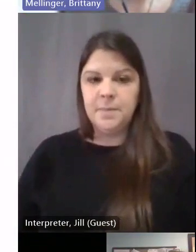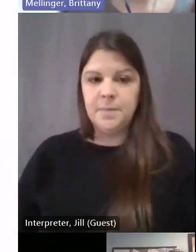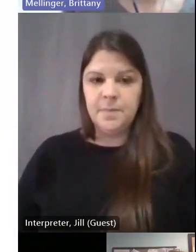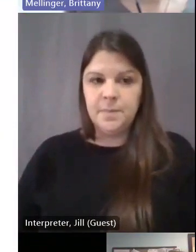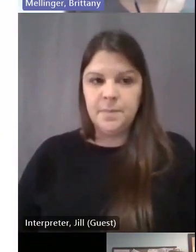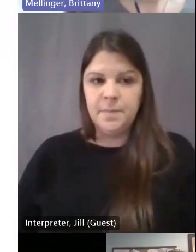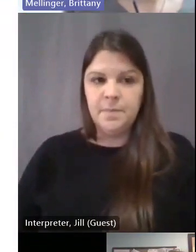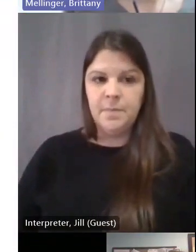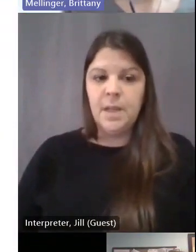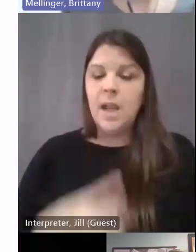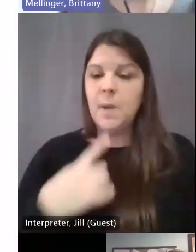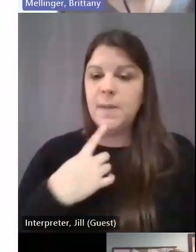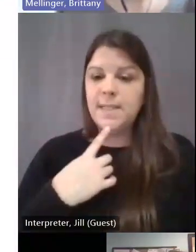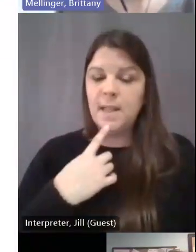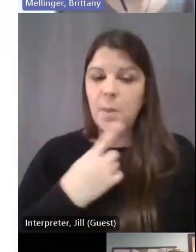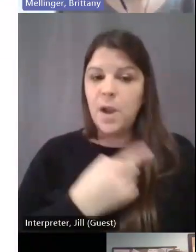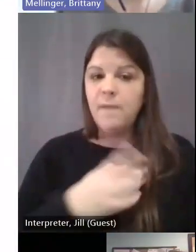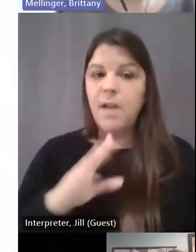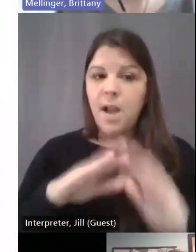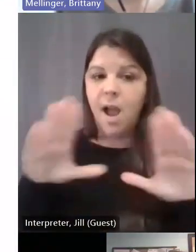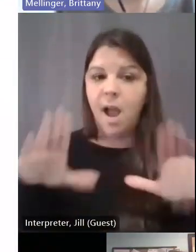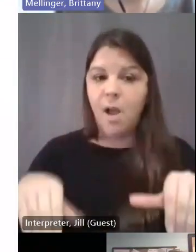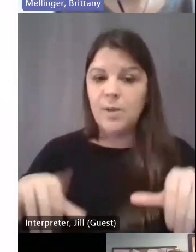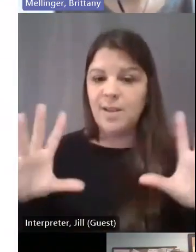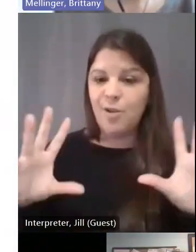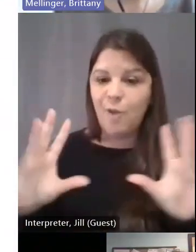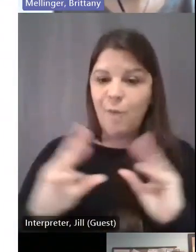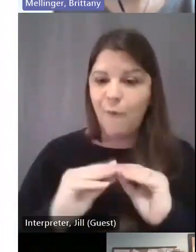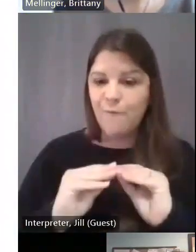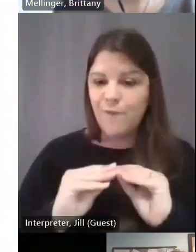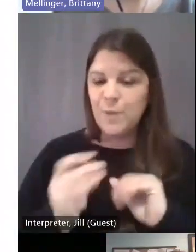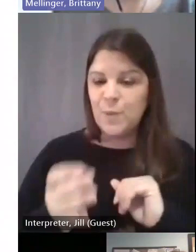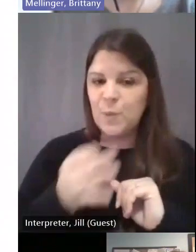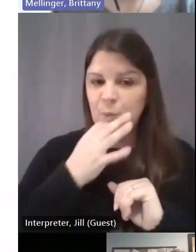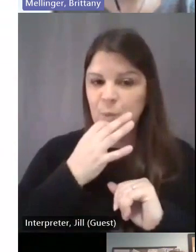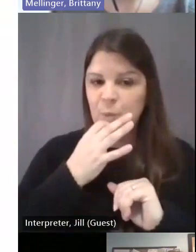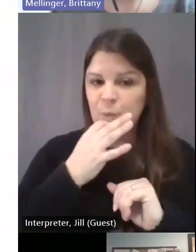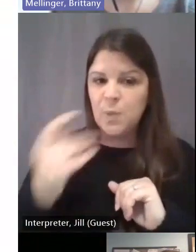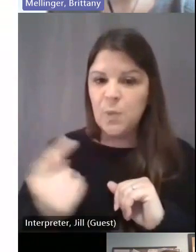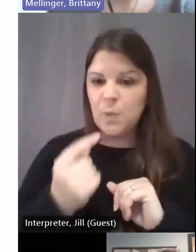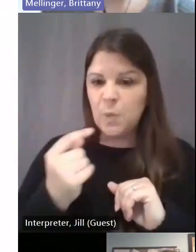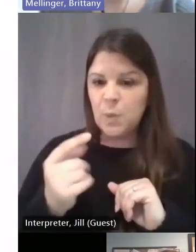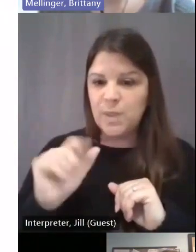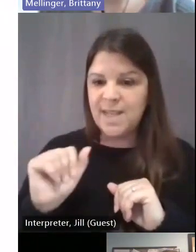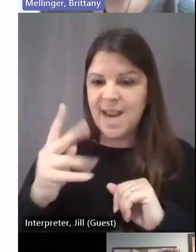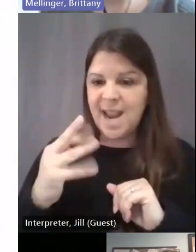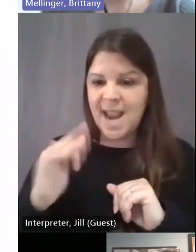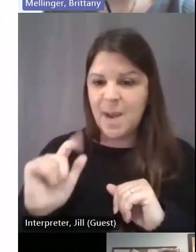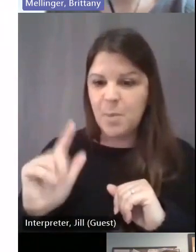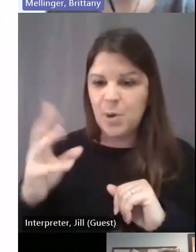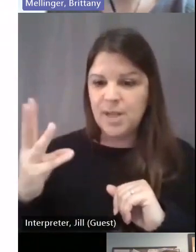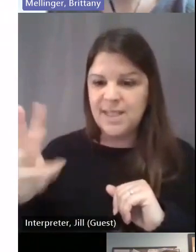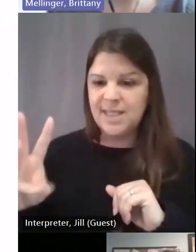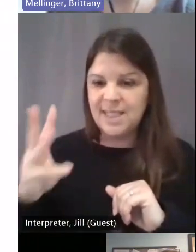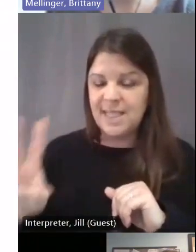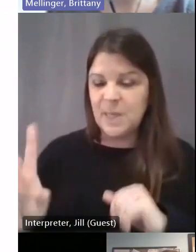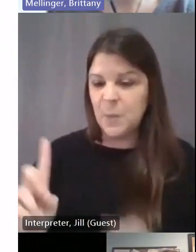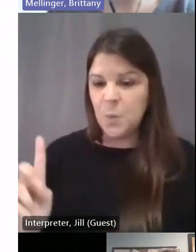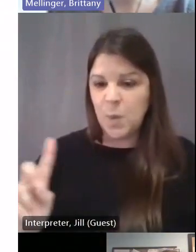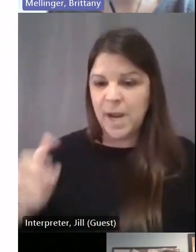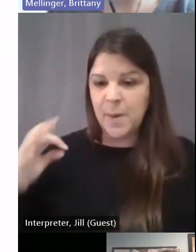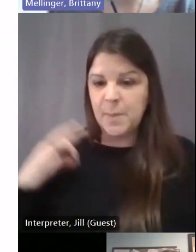I want to highlight that we've got a housing conference that's coming up. That's going to be on Tuesday, April 16th out in Pittsburgh. So